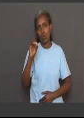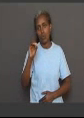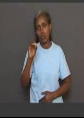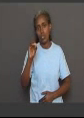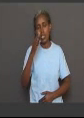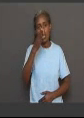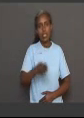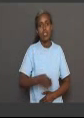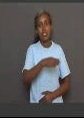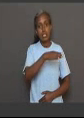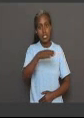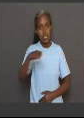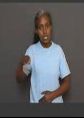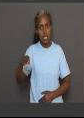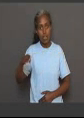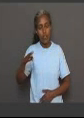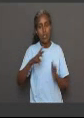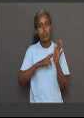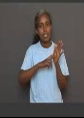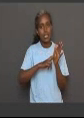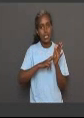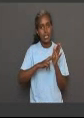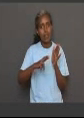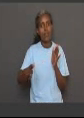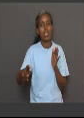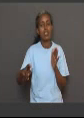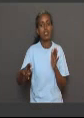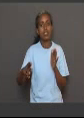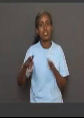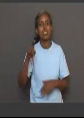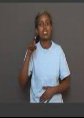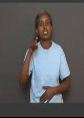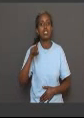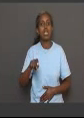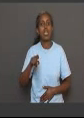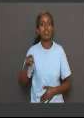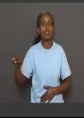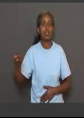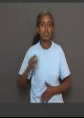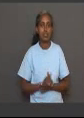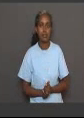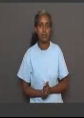the graph will be reflected in the x-axis.